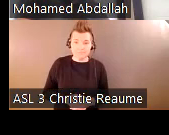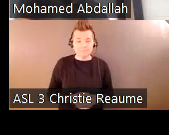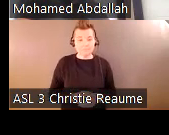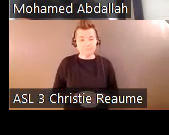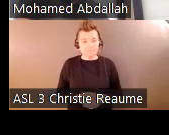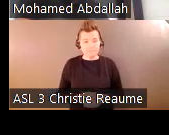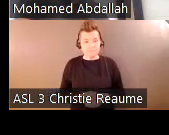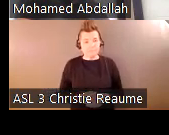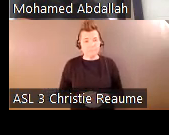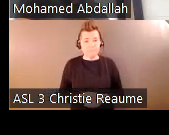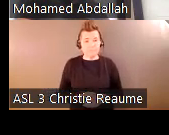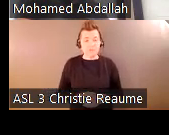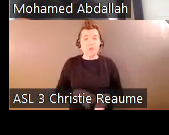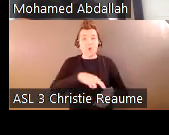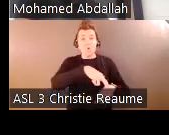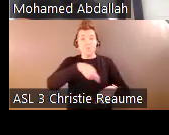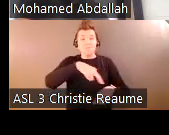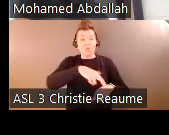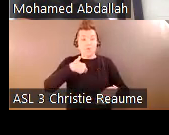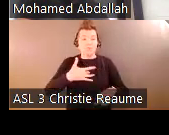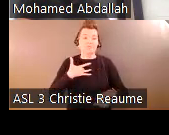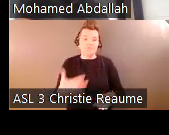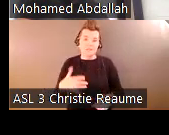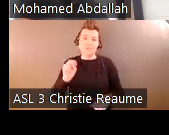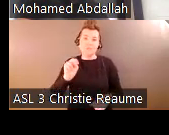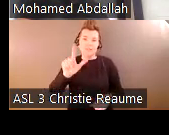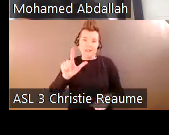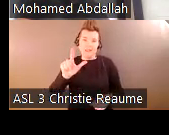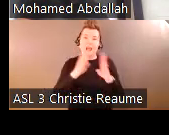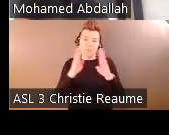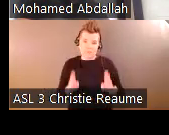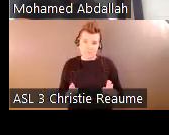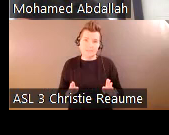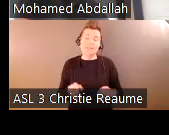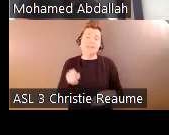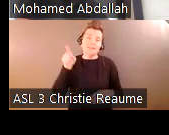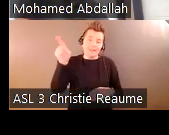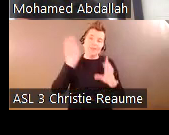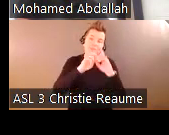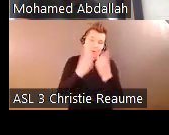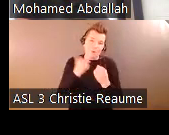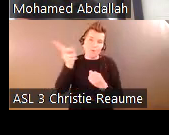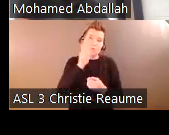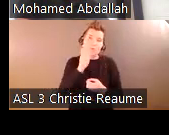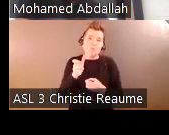our main referral agency is Newfoundland Labrador Housing. They are the governing department that oversee emergency